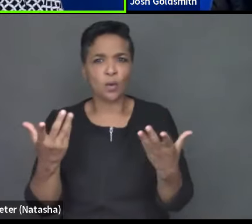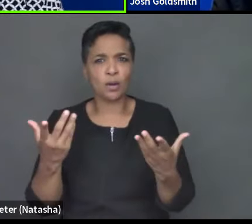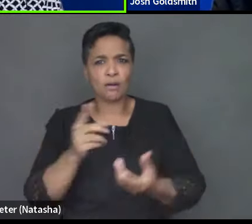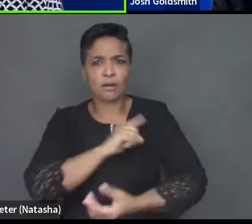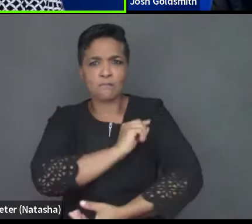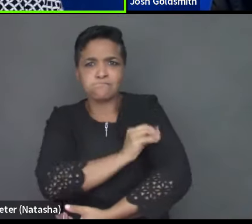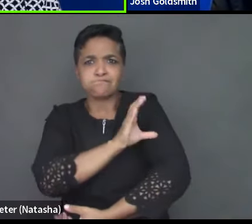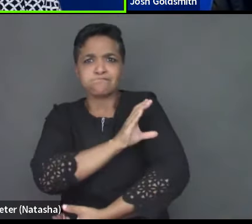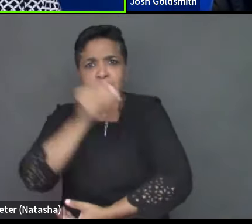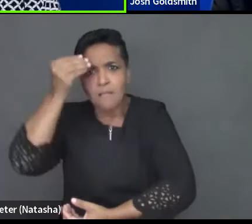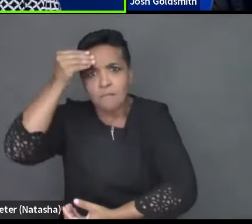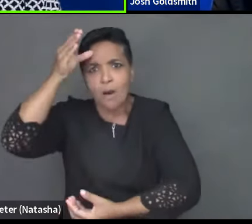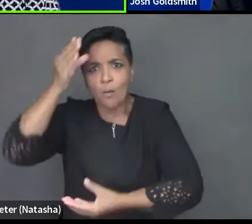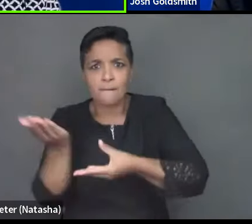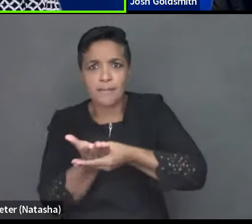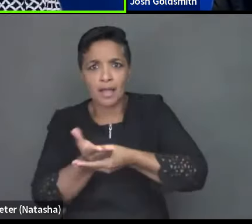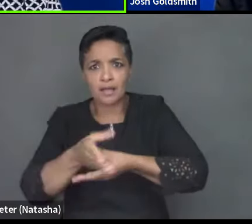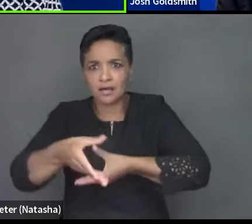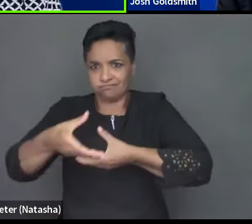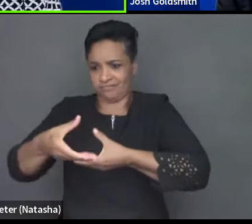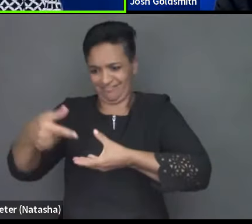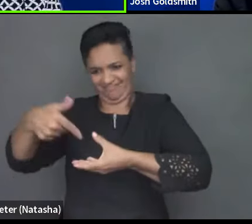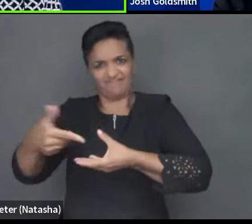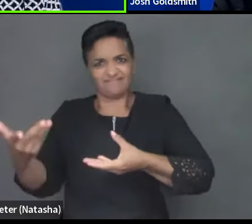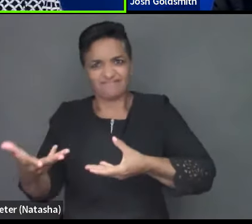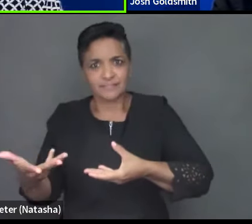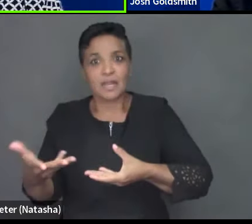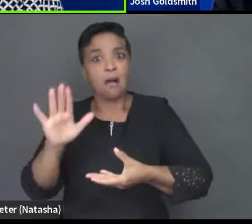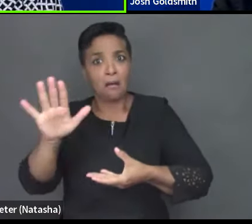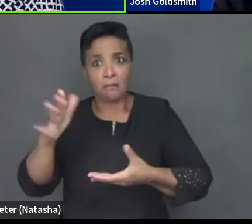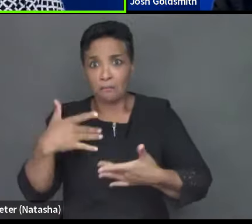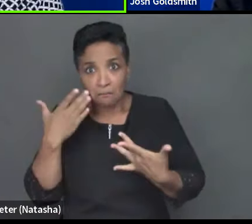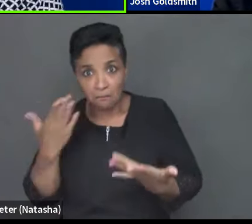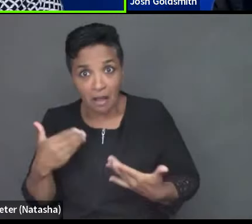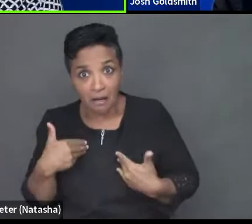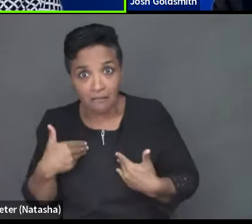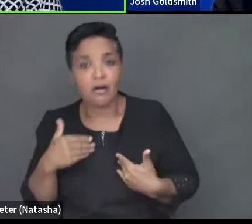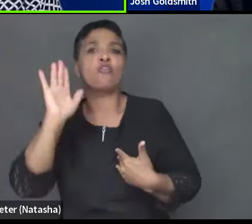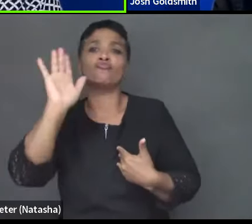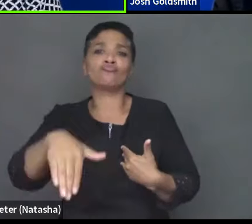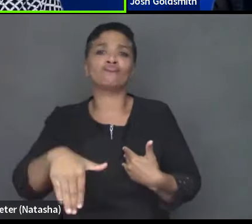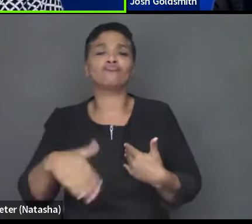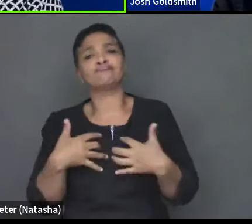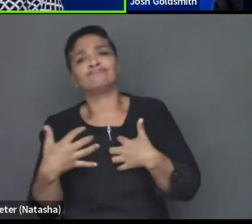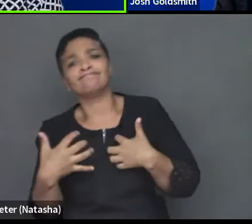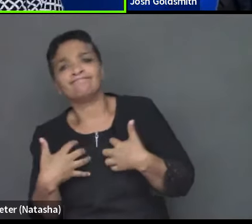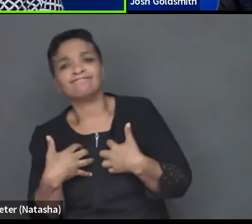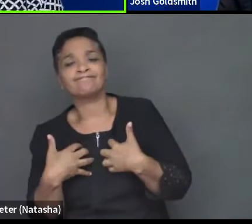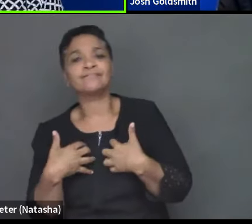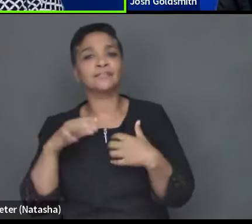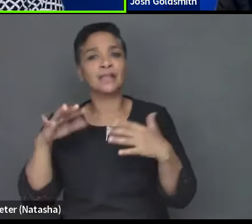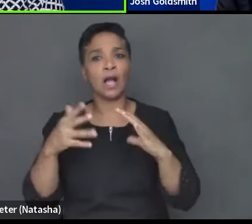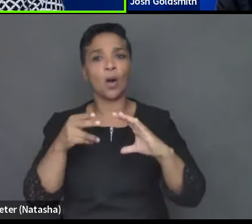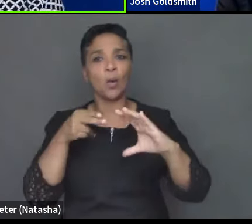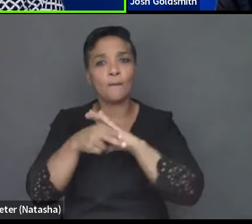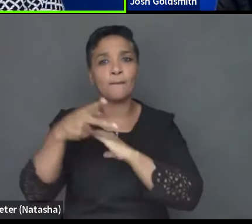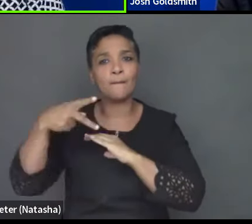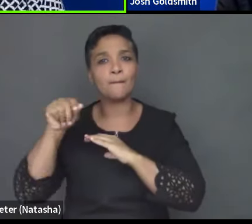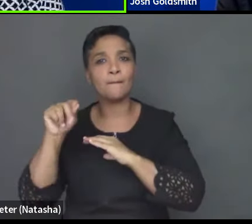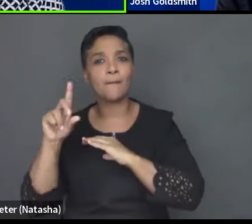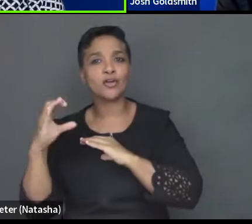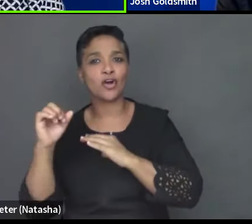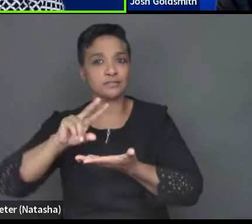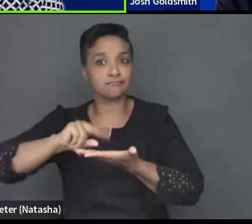Power Pack, if you don't have it yet, don't worry, you can still get it. How to access the podcast. And of course, there